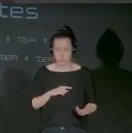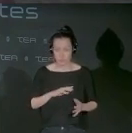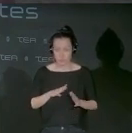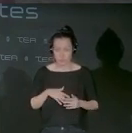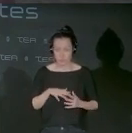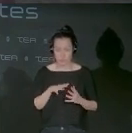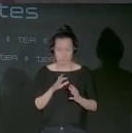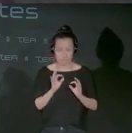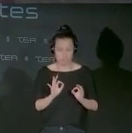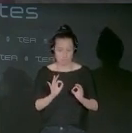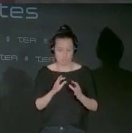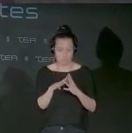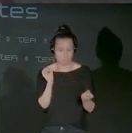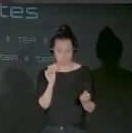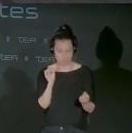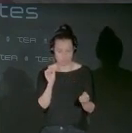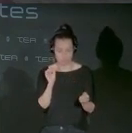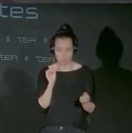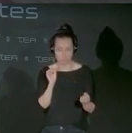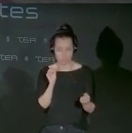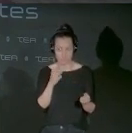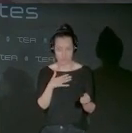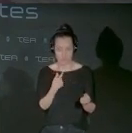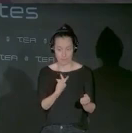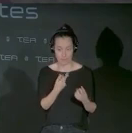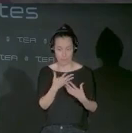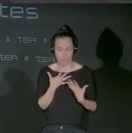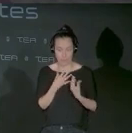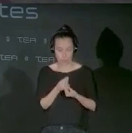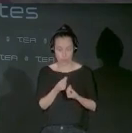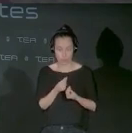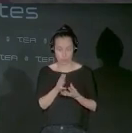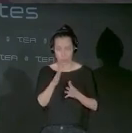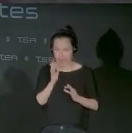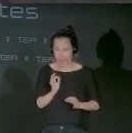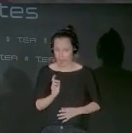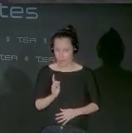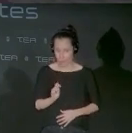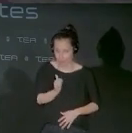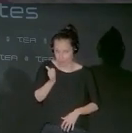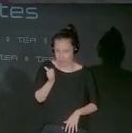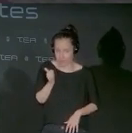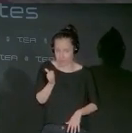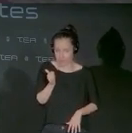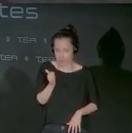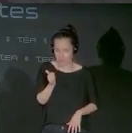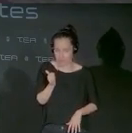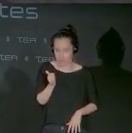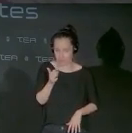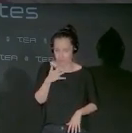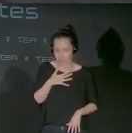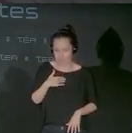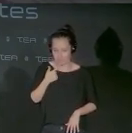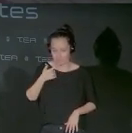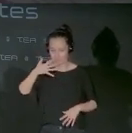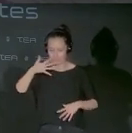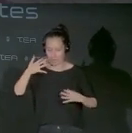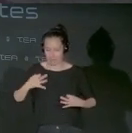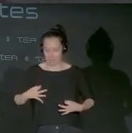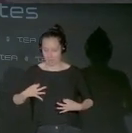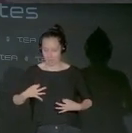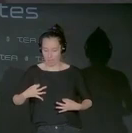that it's different from the reality. And hopefully we get some fun and